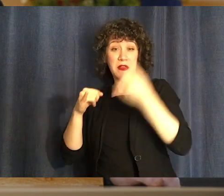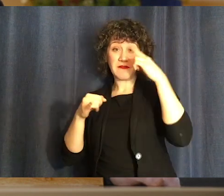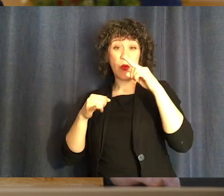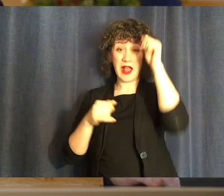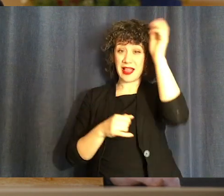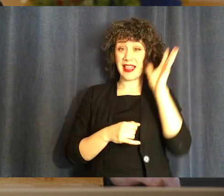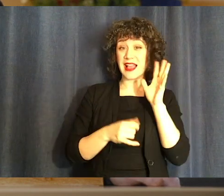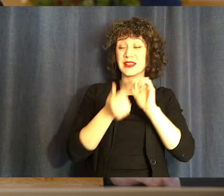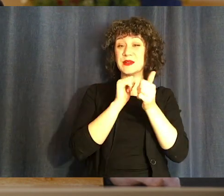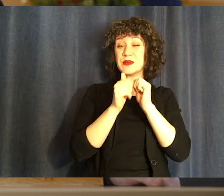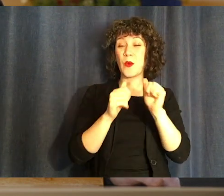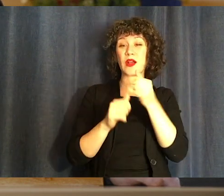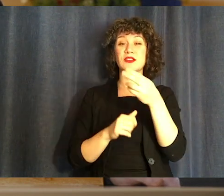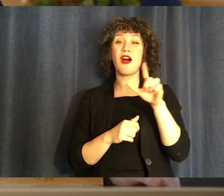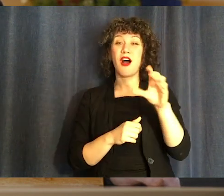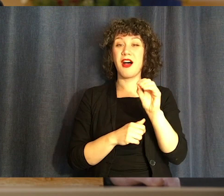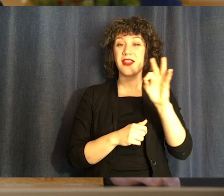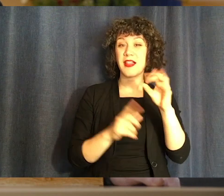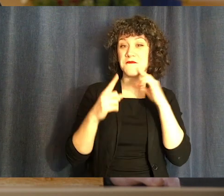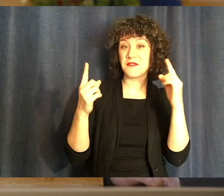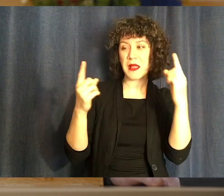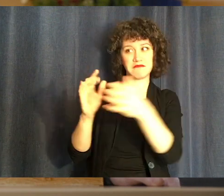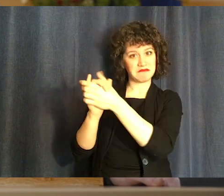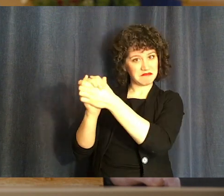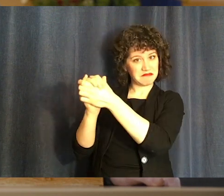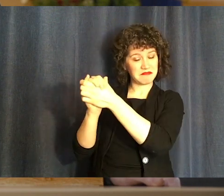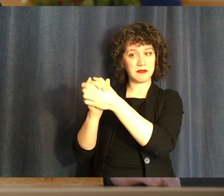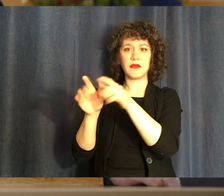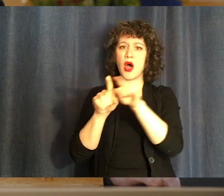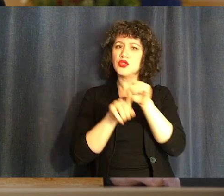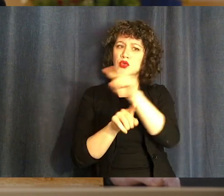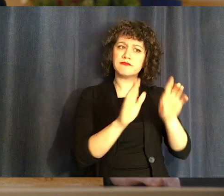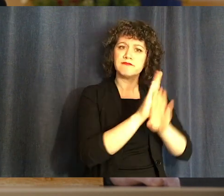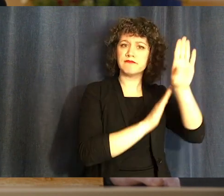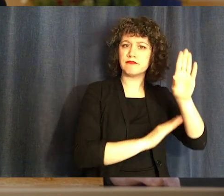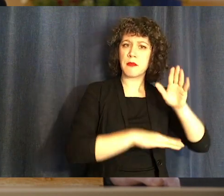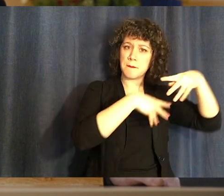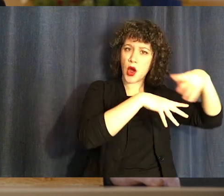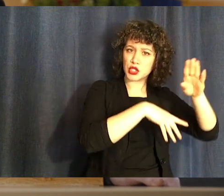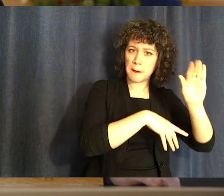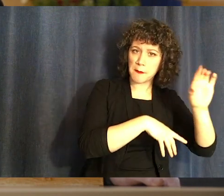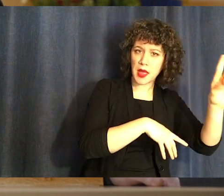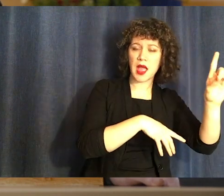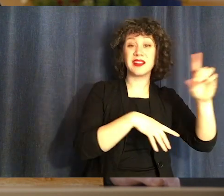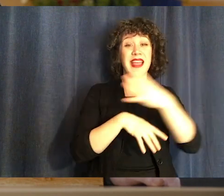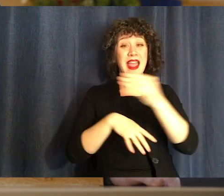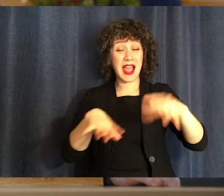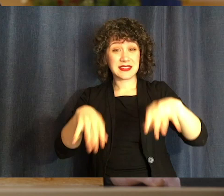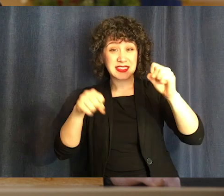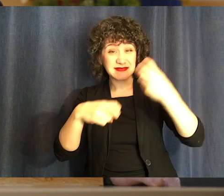Congratulations. You also fostered our marching band and took on tough academics such as AP Chemistry, Pre-Calculus,